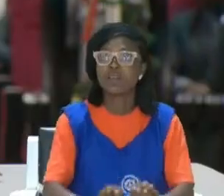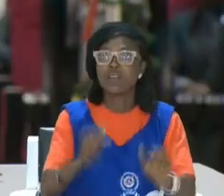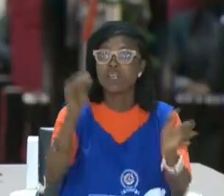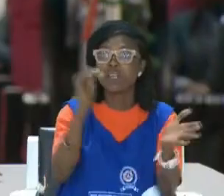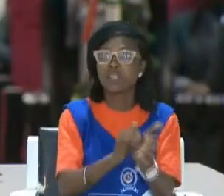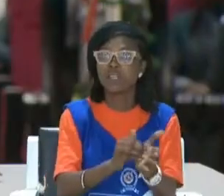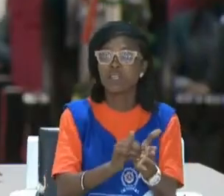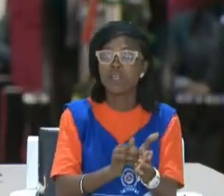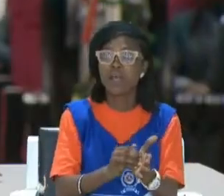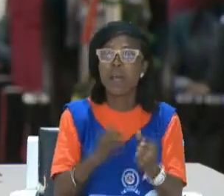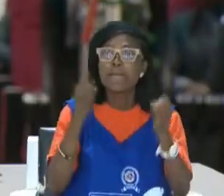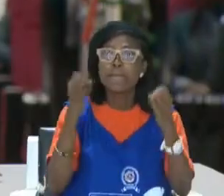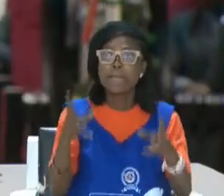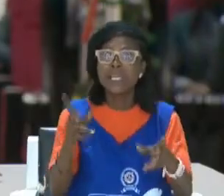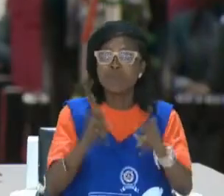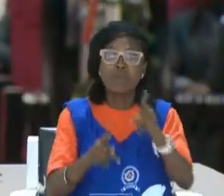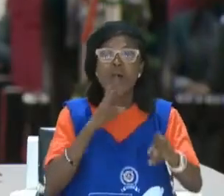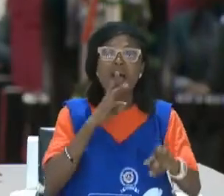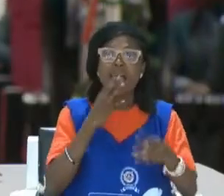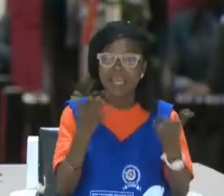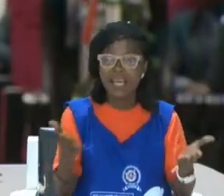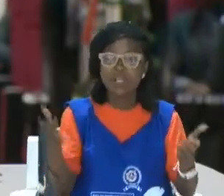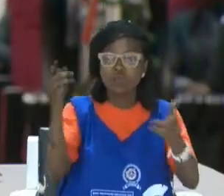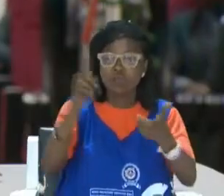We are many here tonight.